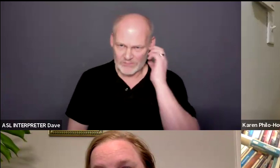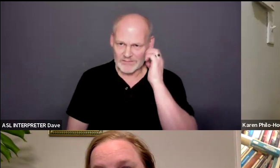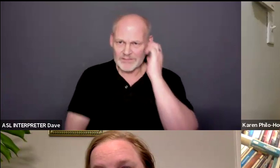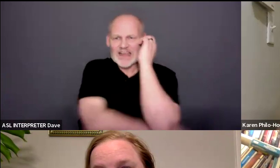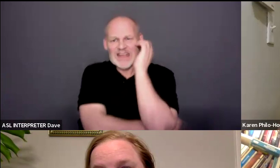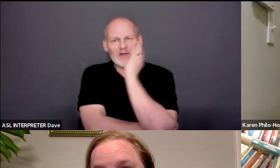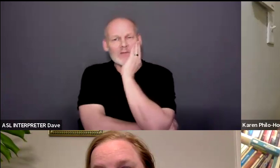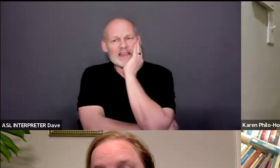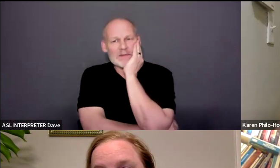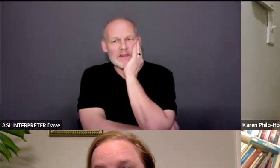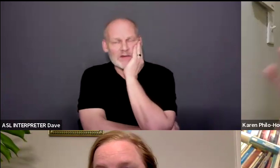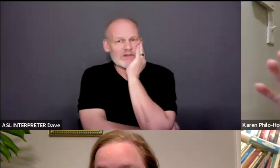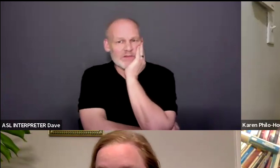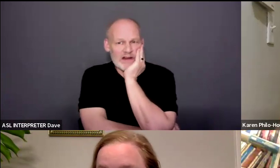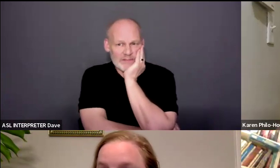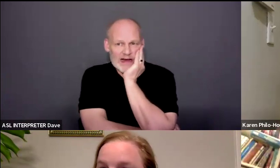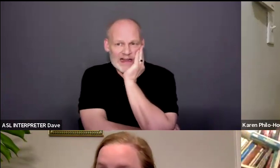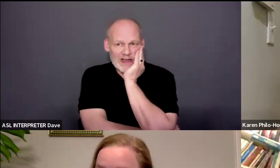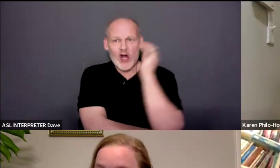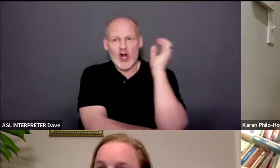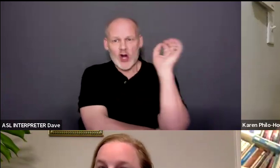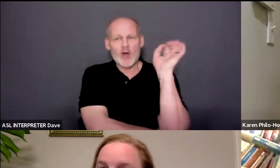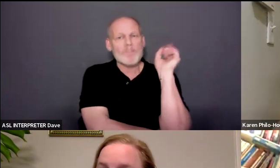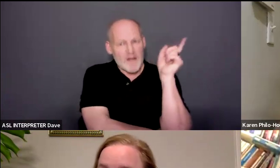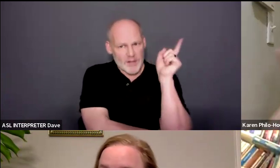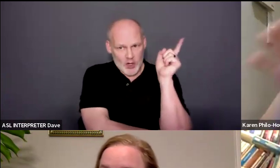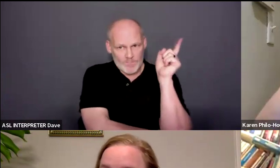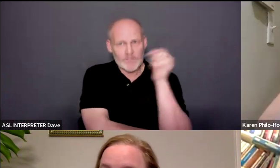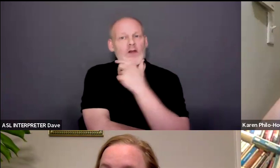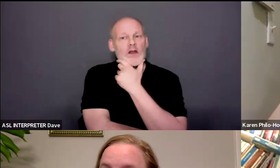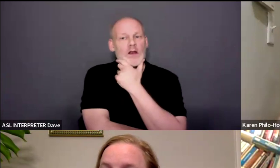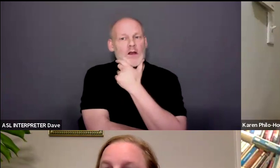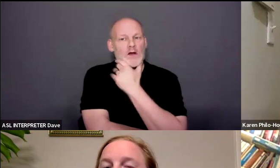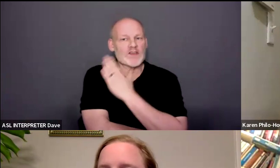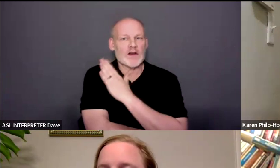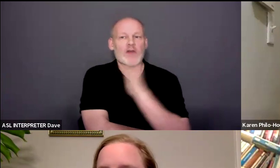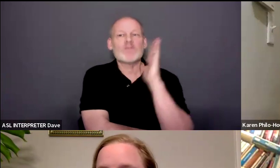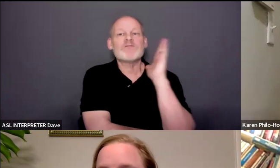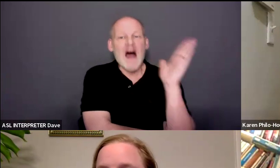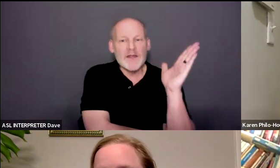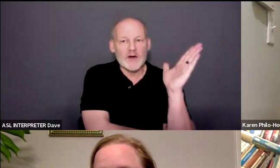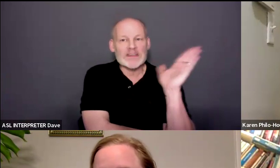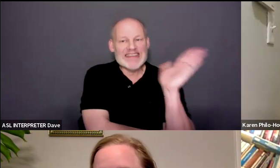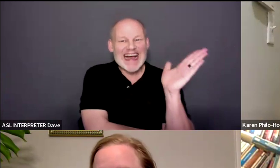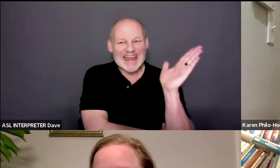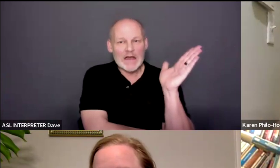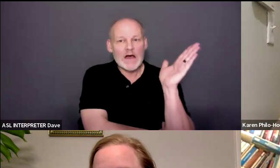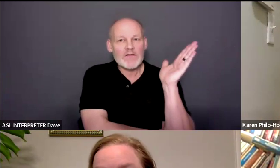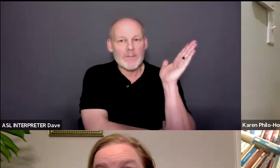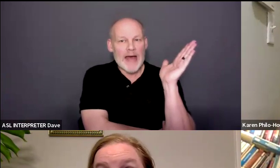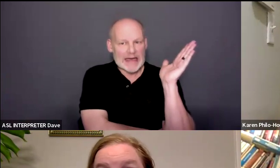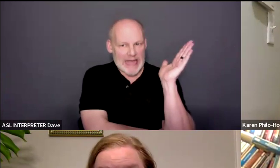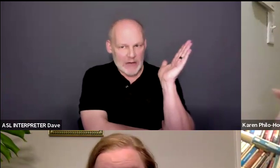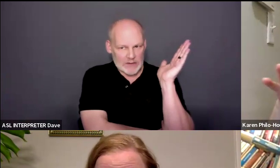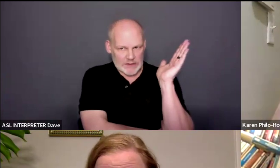Wow. Because that reminds me, there was a friend of mine, her mother, no, sorry, her father died